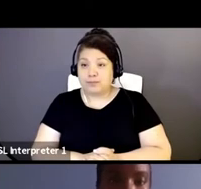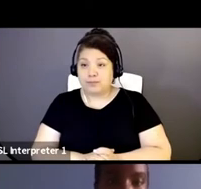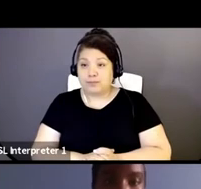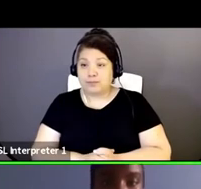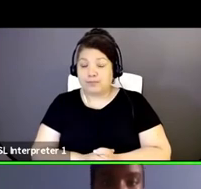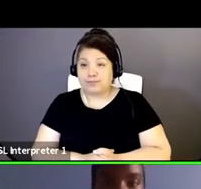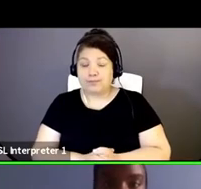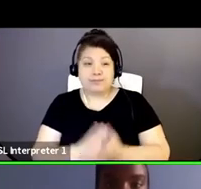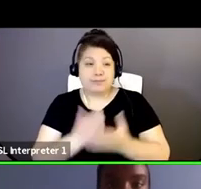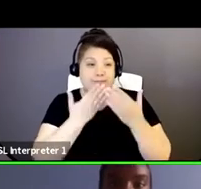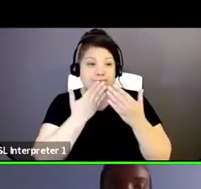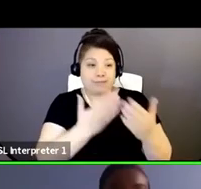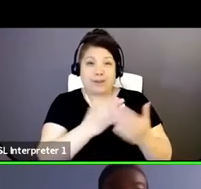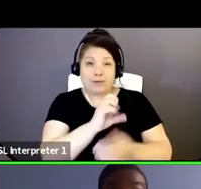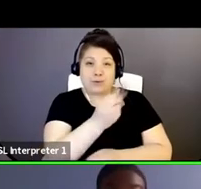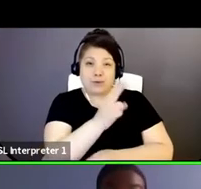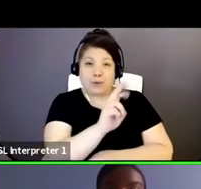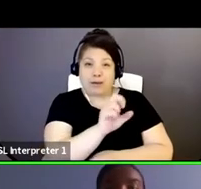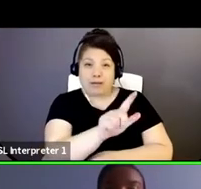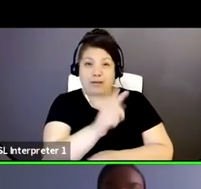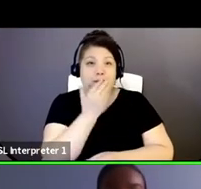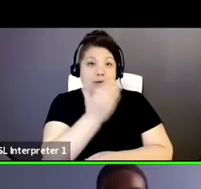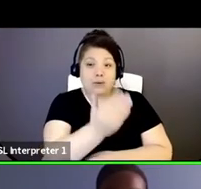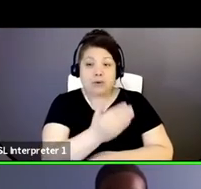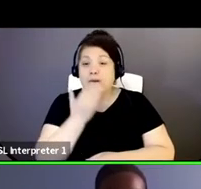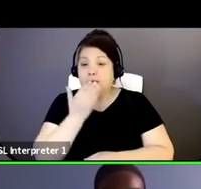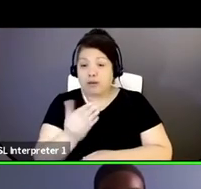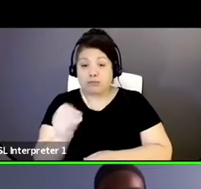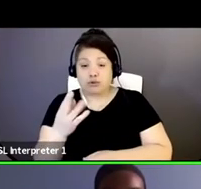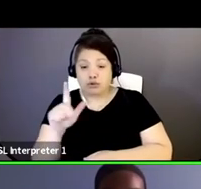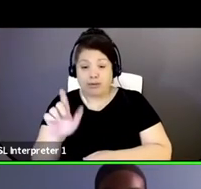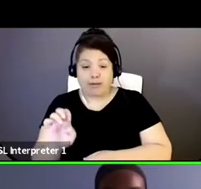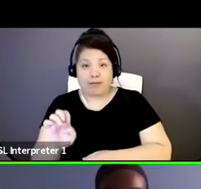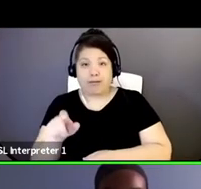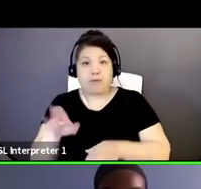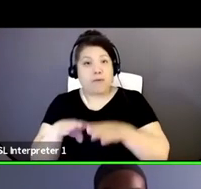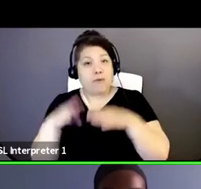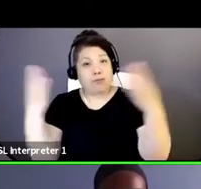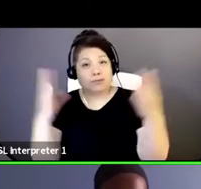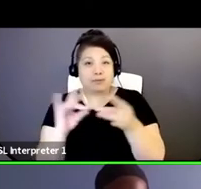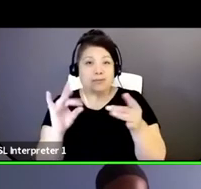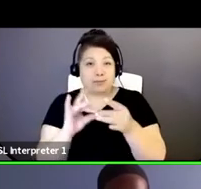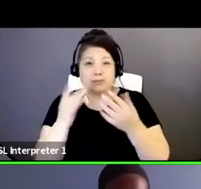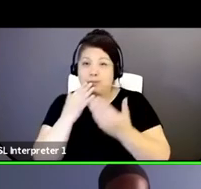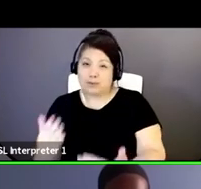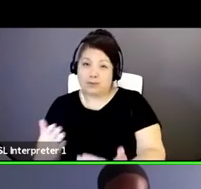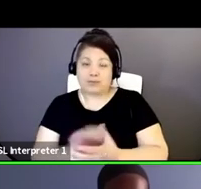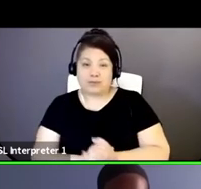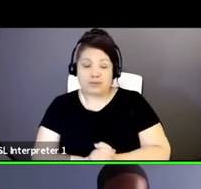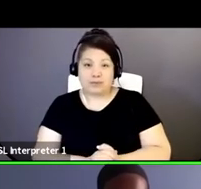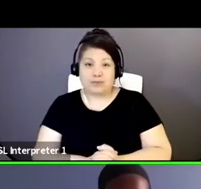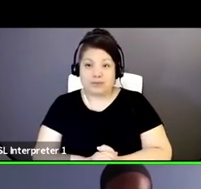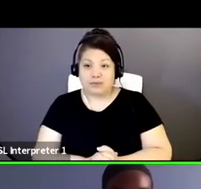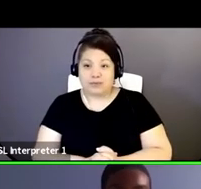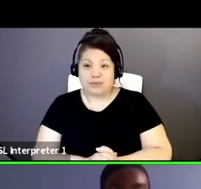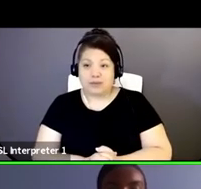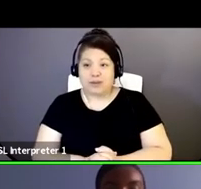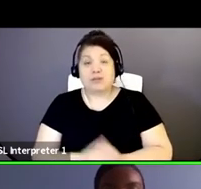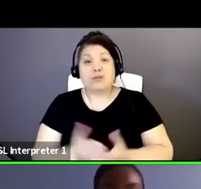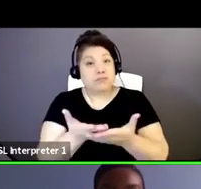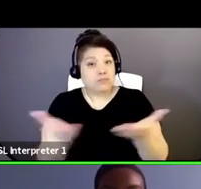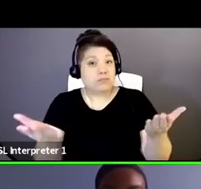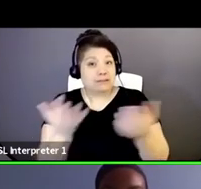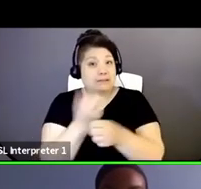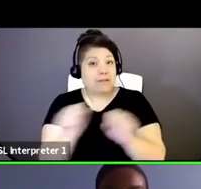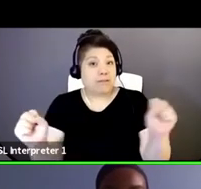Okay, thank you, Souheil. And thank you, Michele, for that beautiful opening ceremony. Yeah, so how can we keep each other